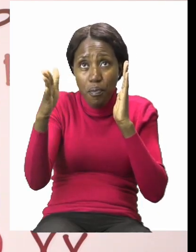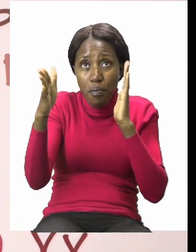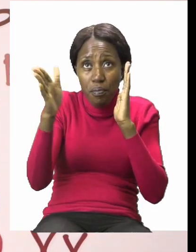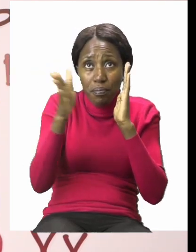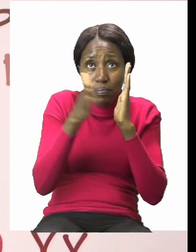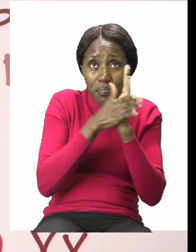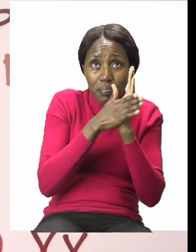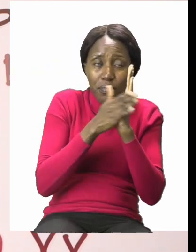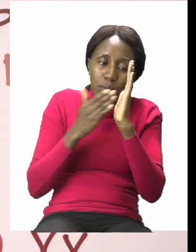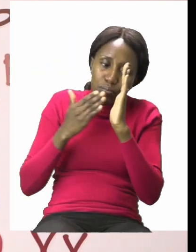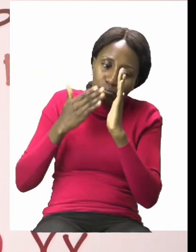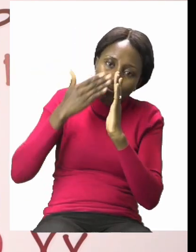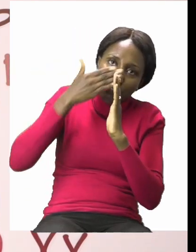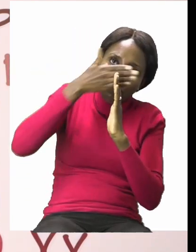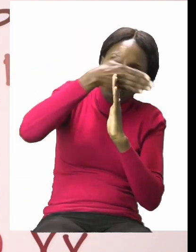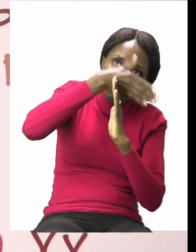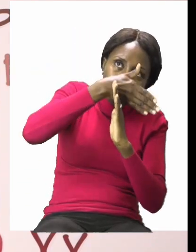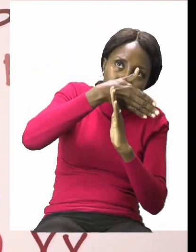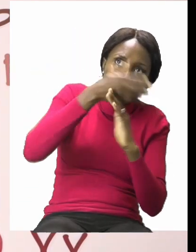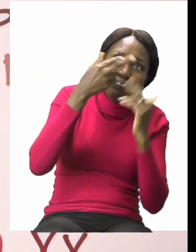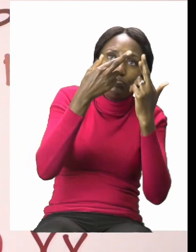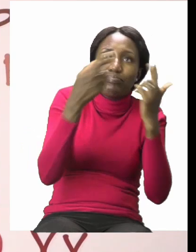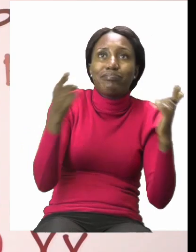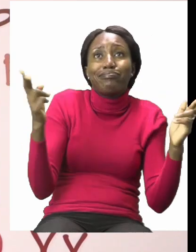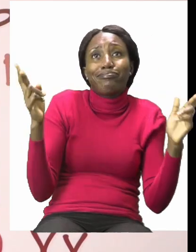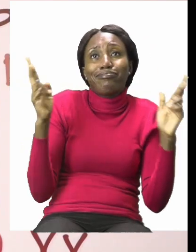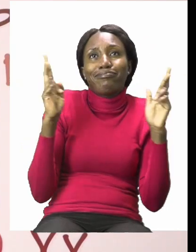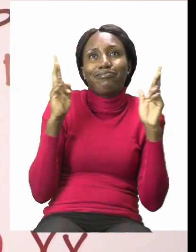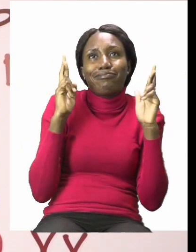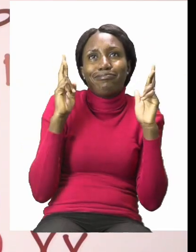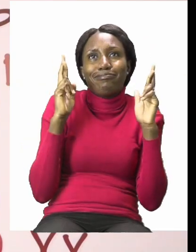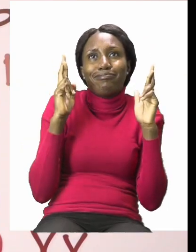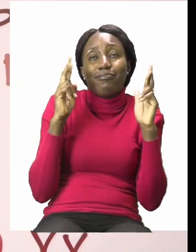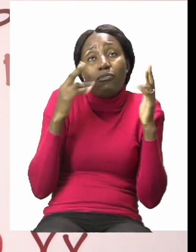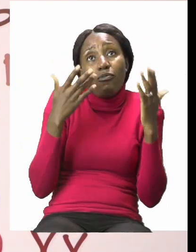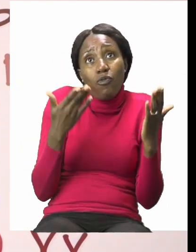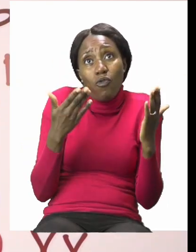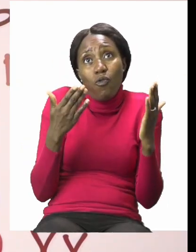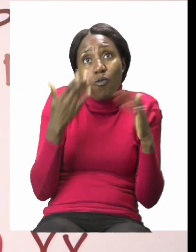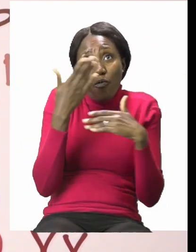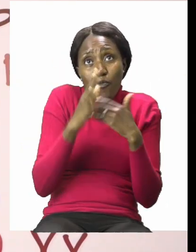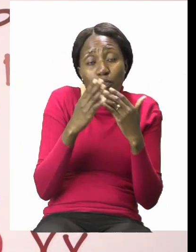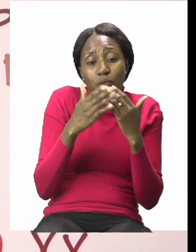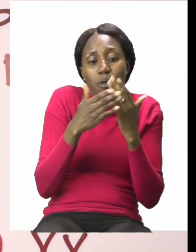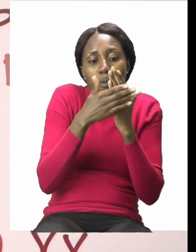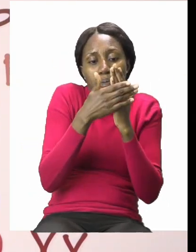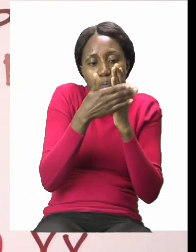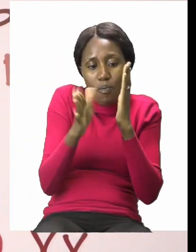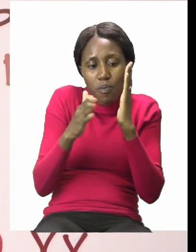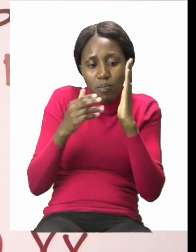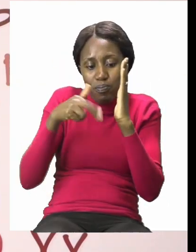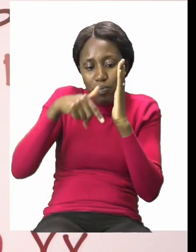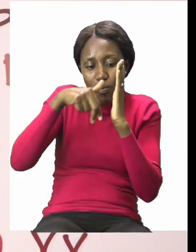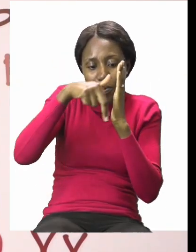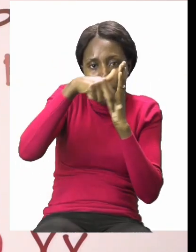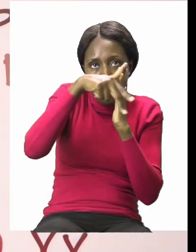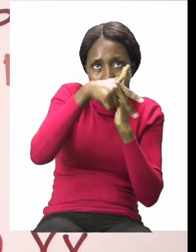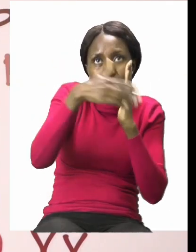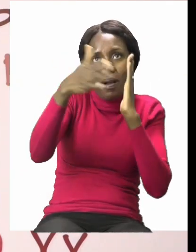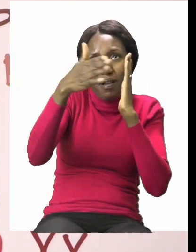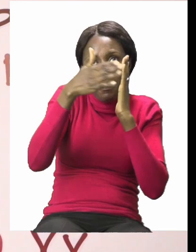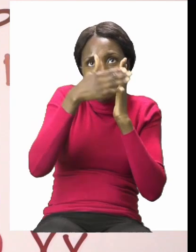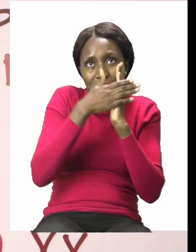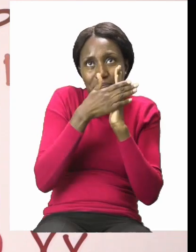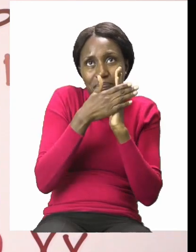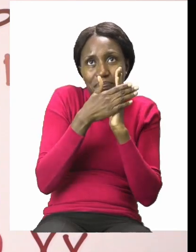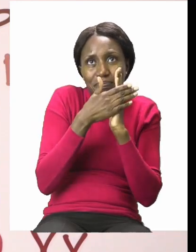room, or when we're done, we walk out of a room and close the door. The door is there to keep